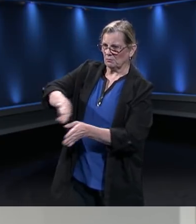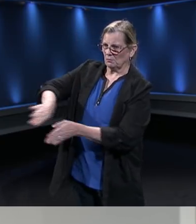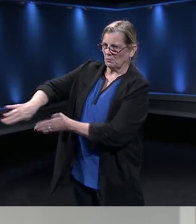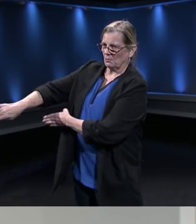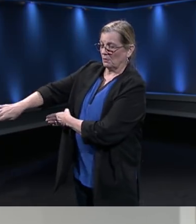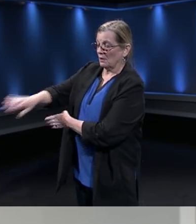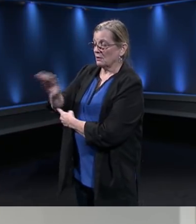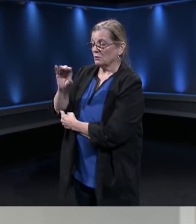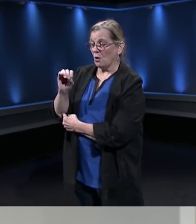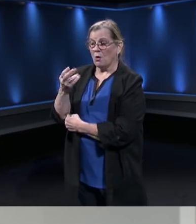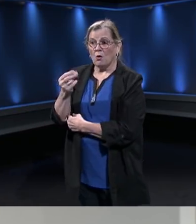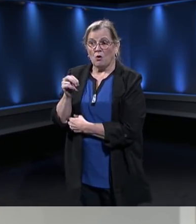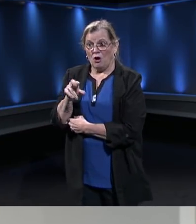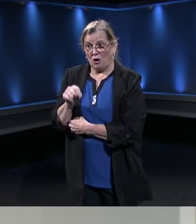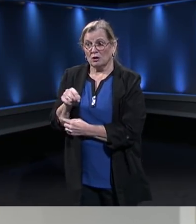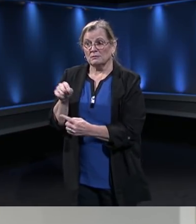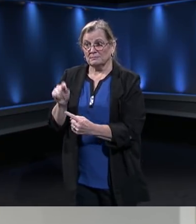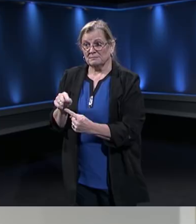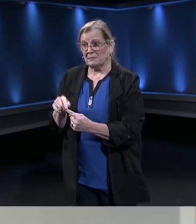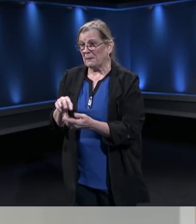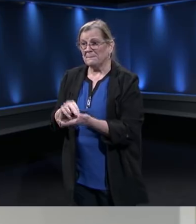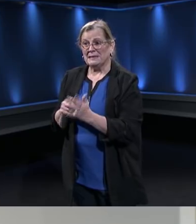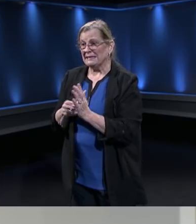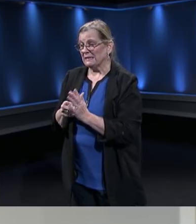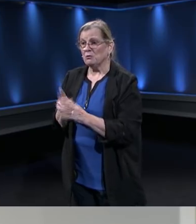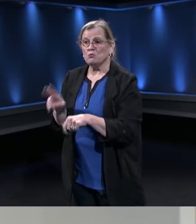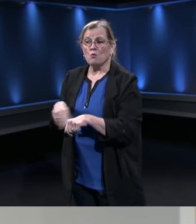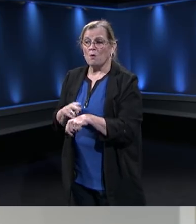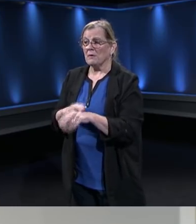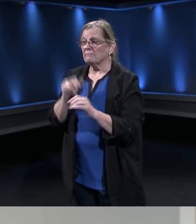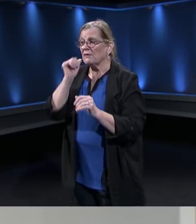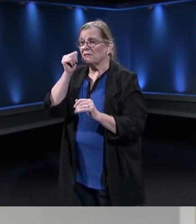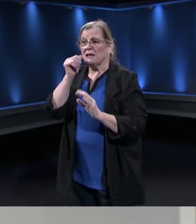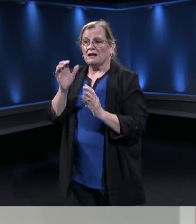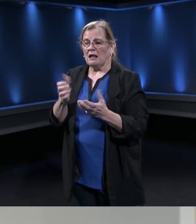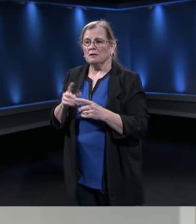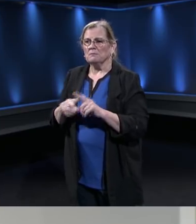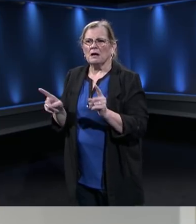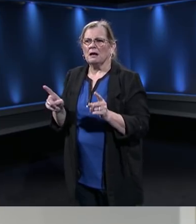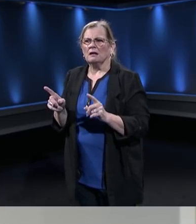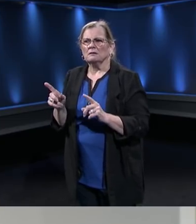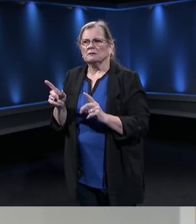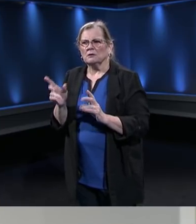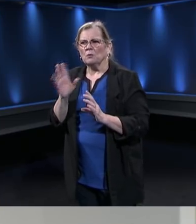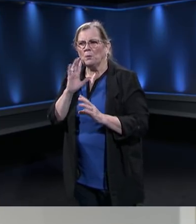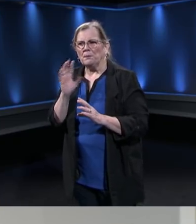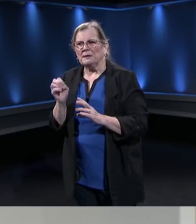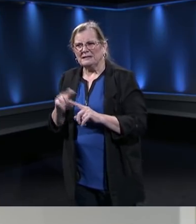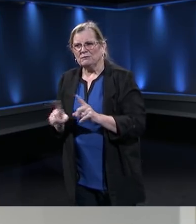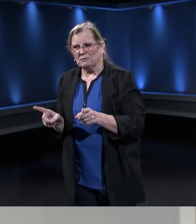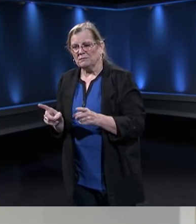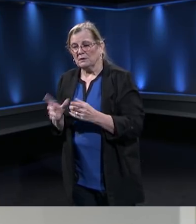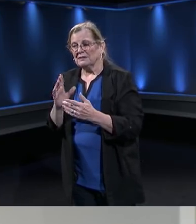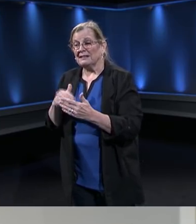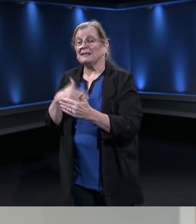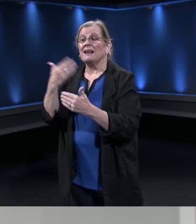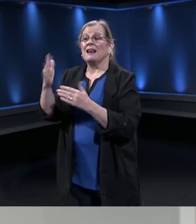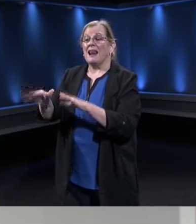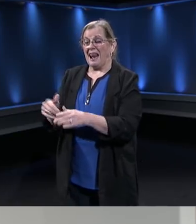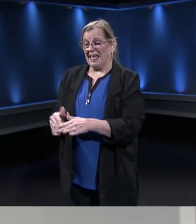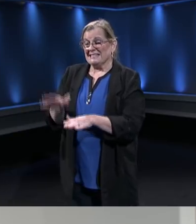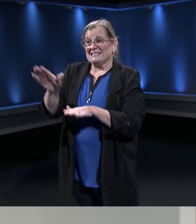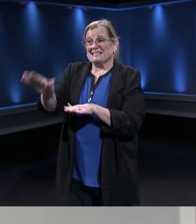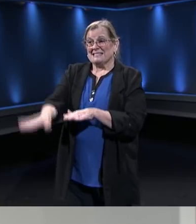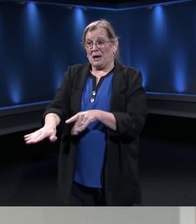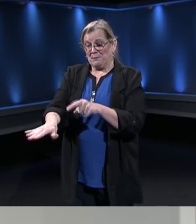the normal school day, but it is the approach that I am recommending that we take to provide some in-person